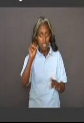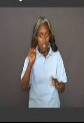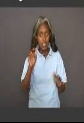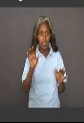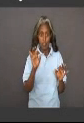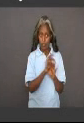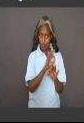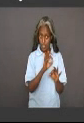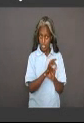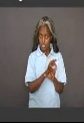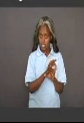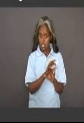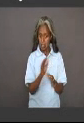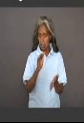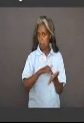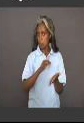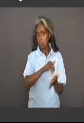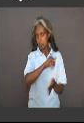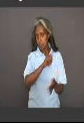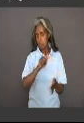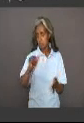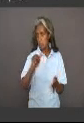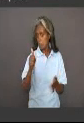function repeat themselves.